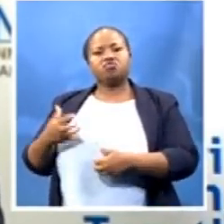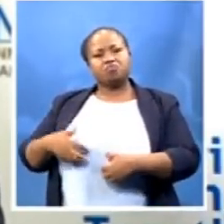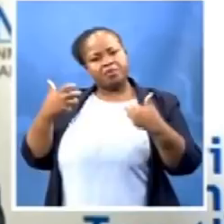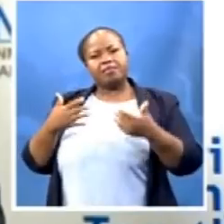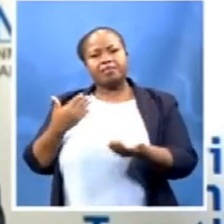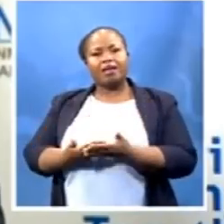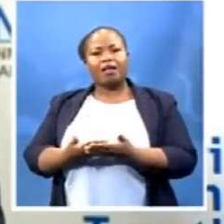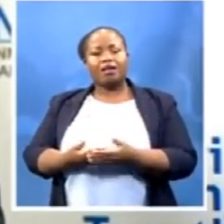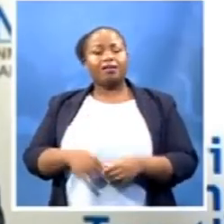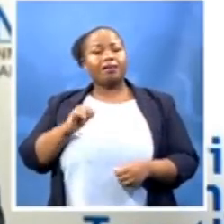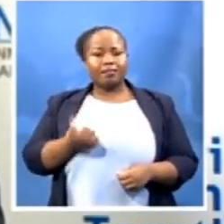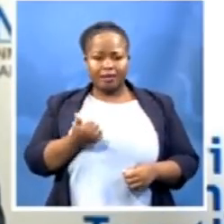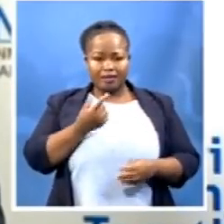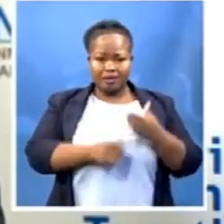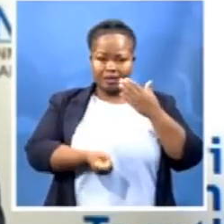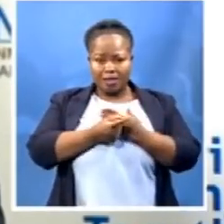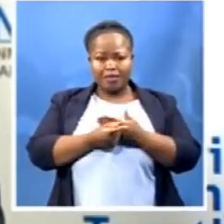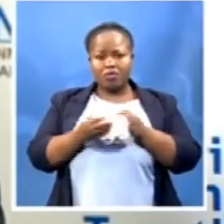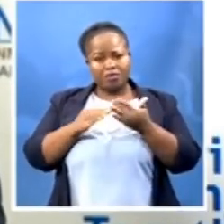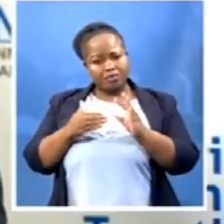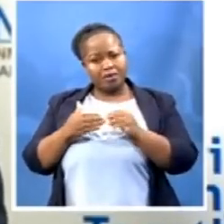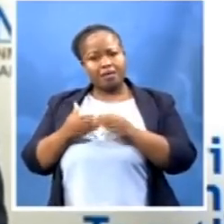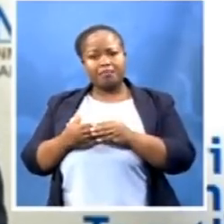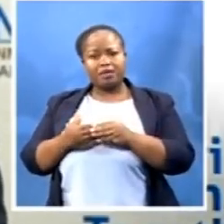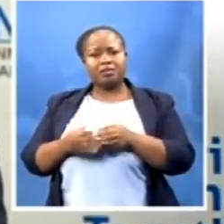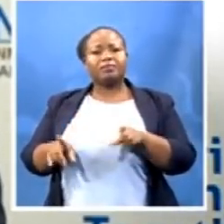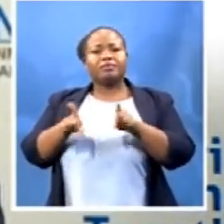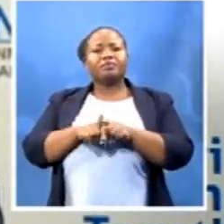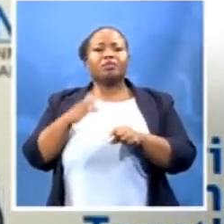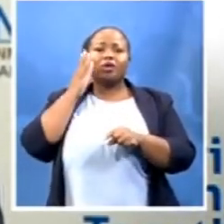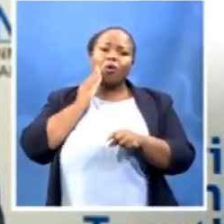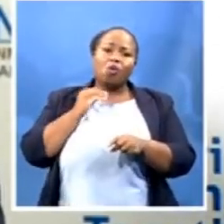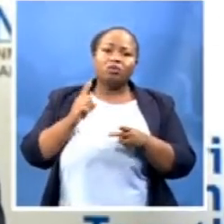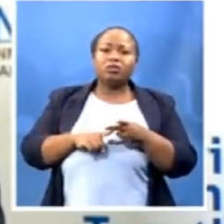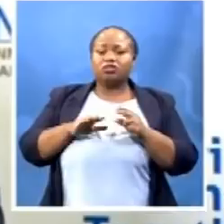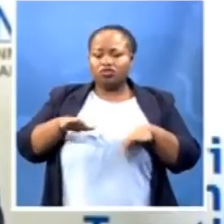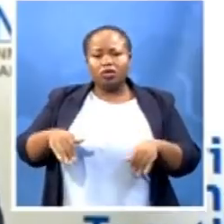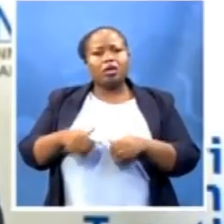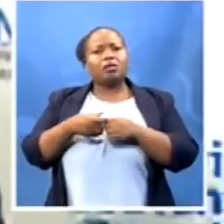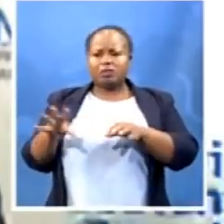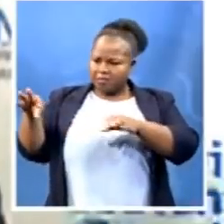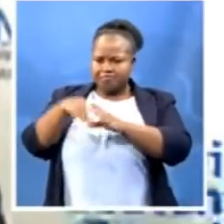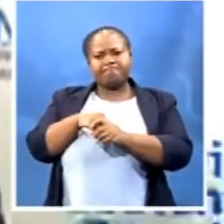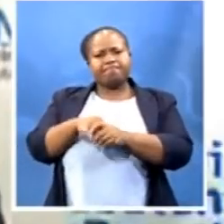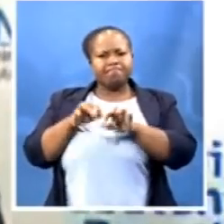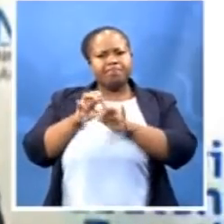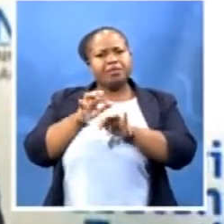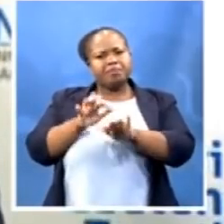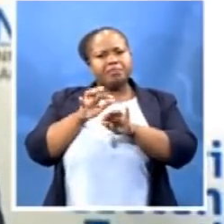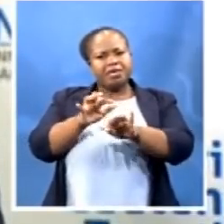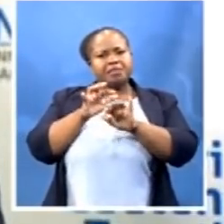of community members, including the elderly and children, were mobilized to protest against the visit, totally against